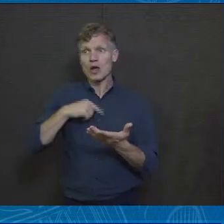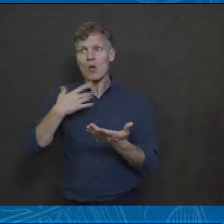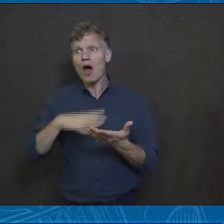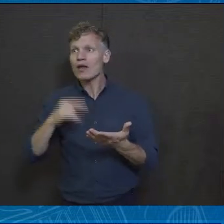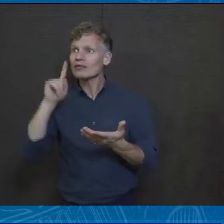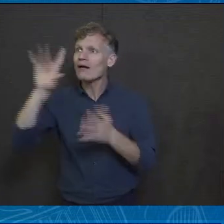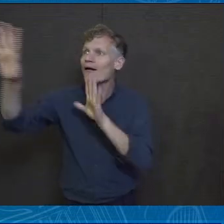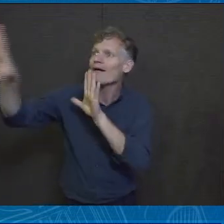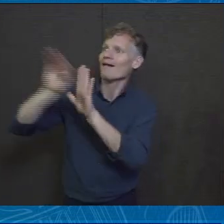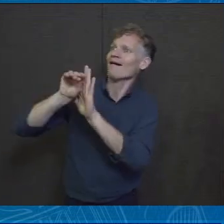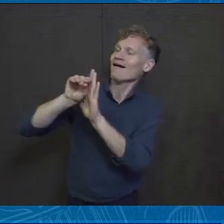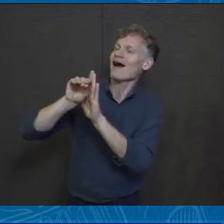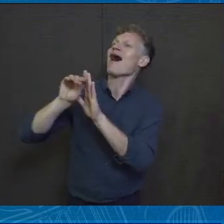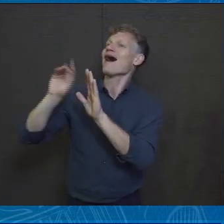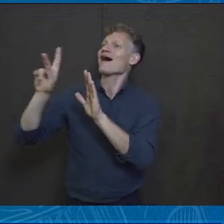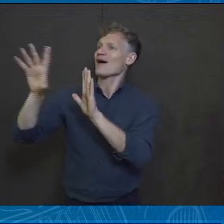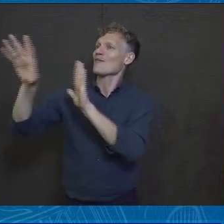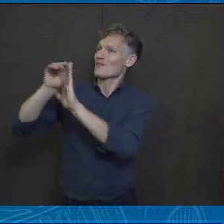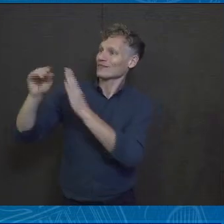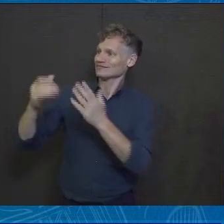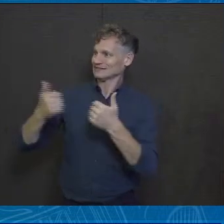Thank you.